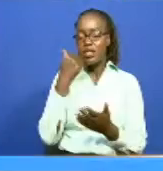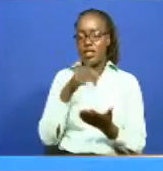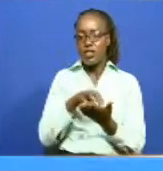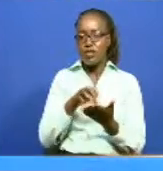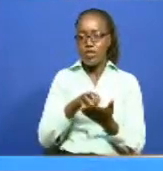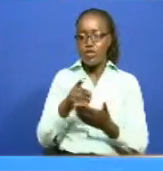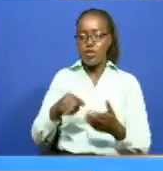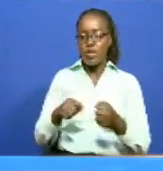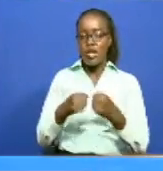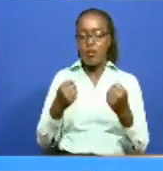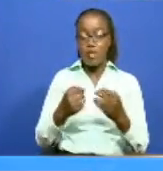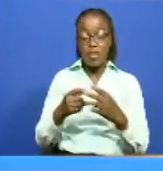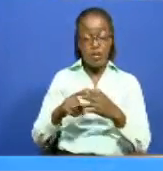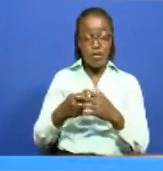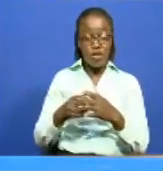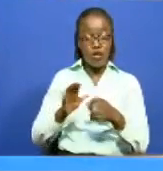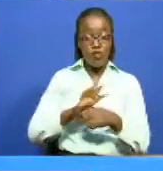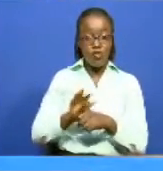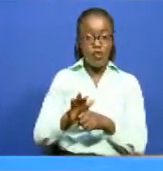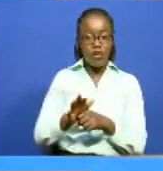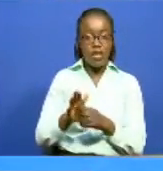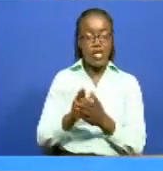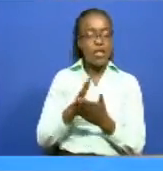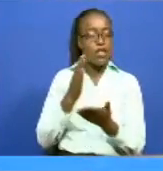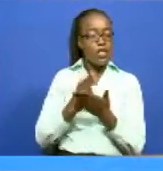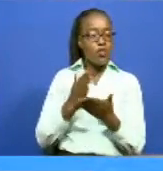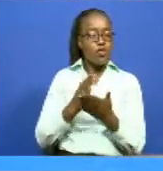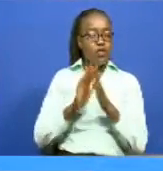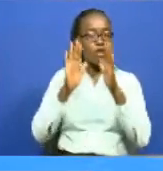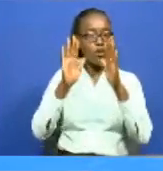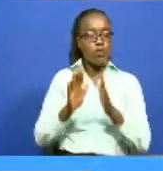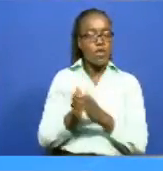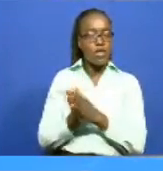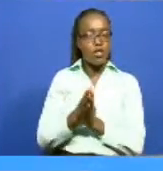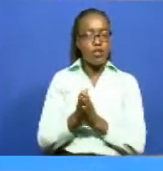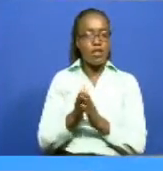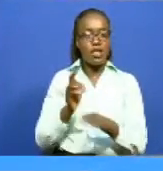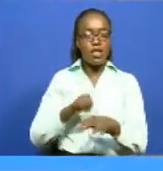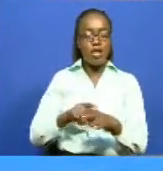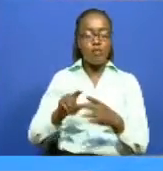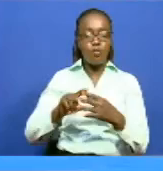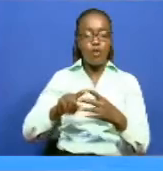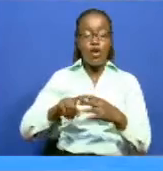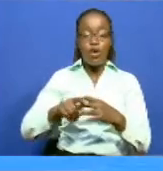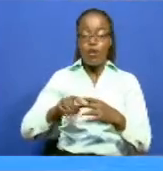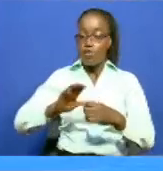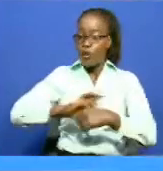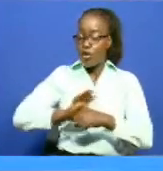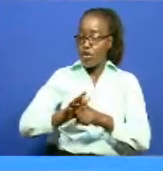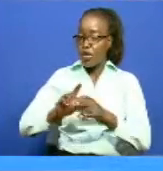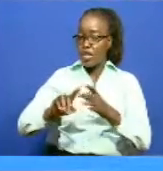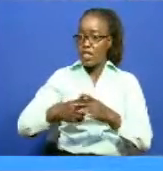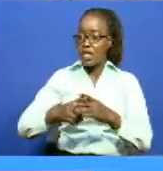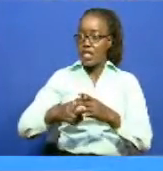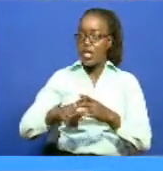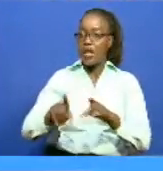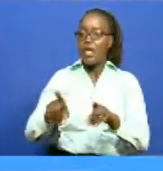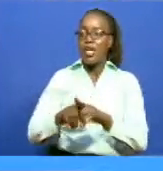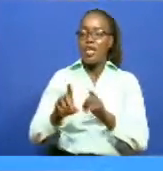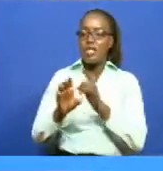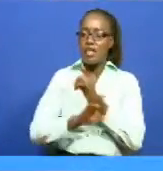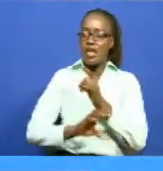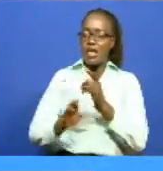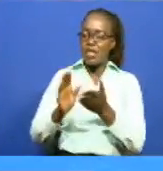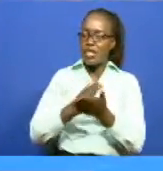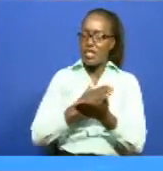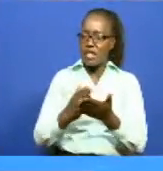what happened in the beginning of COVID, and this is really an important story, when COVID began, as a country, as a sector in the Ministry of